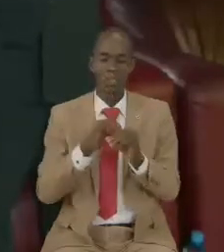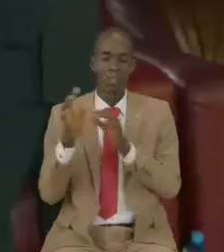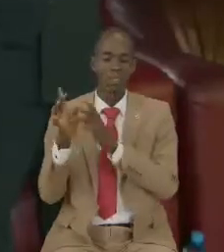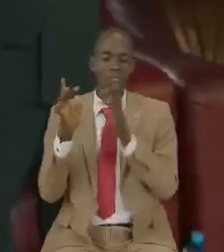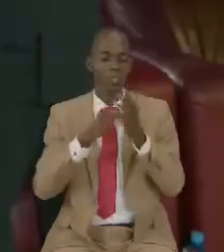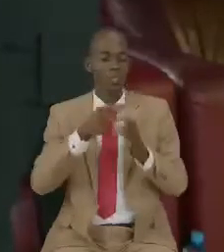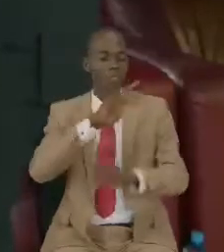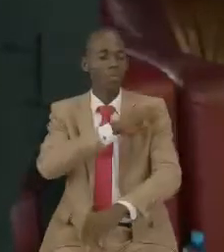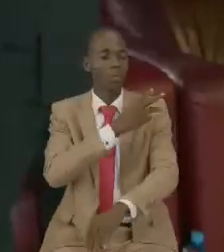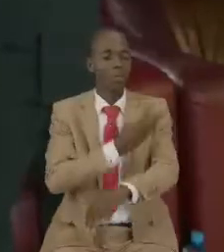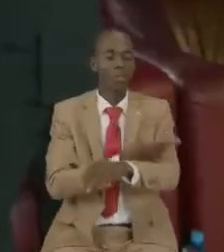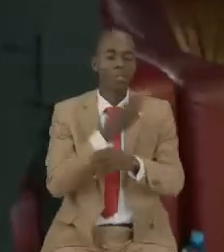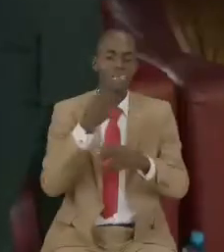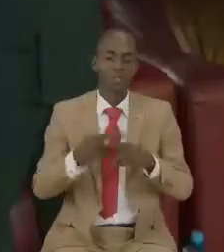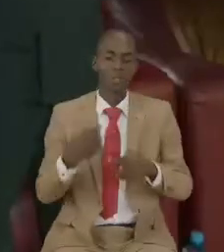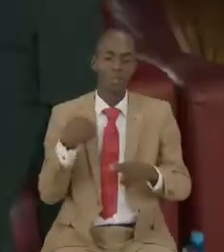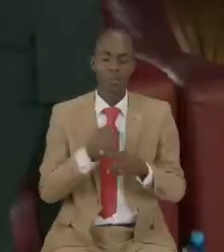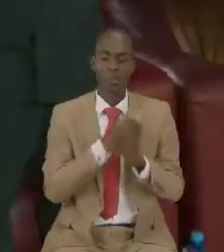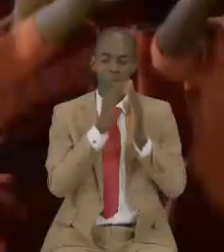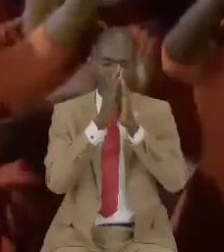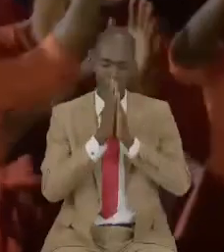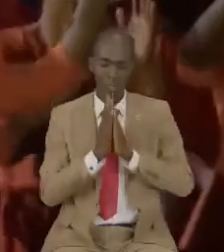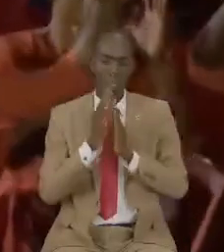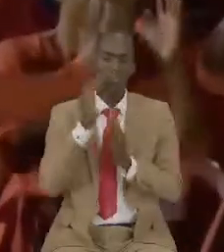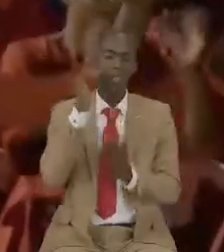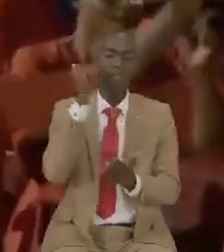mighty name, we pray.